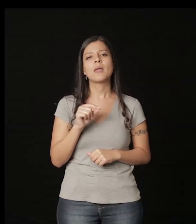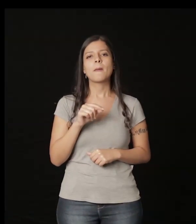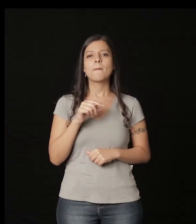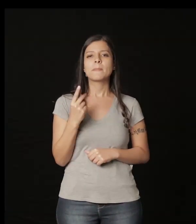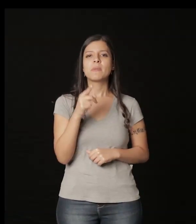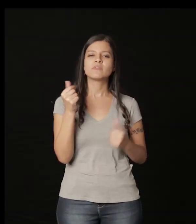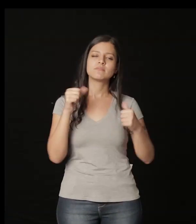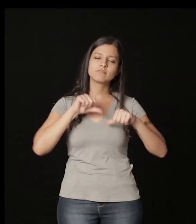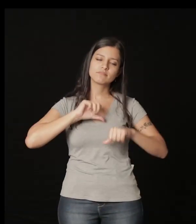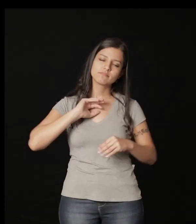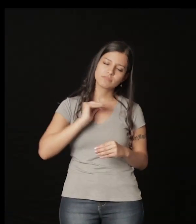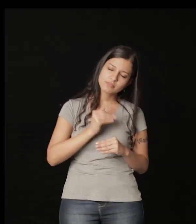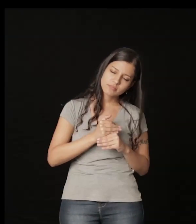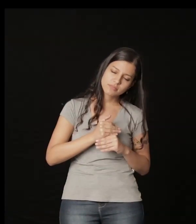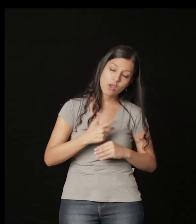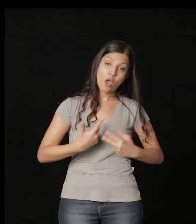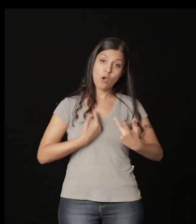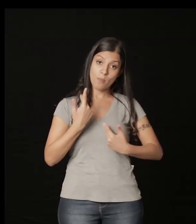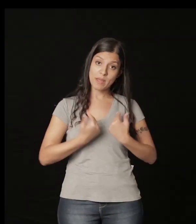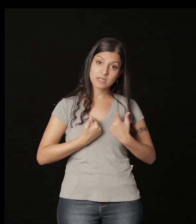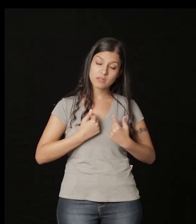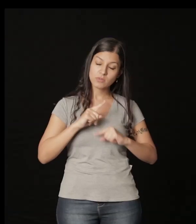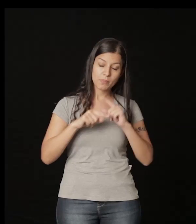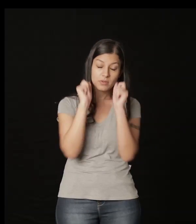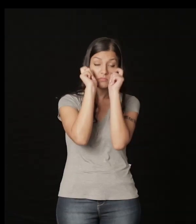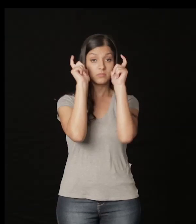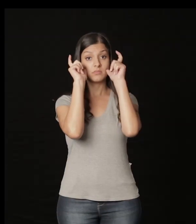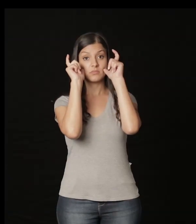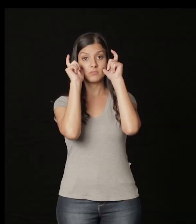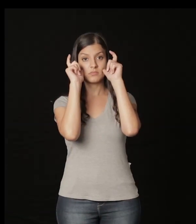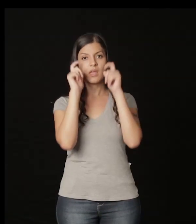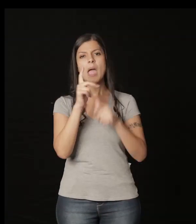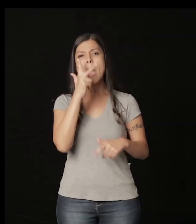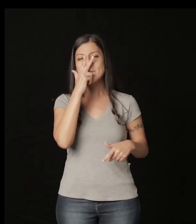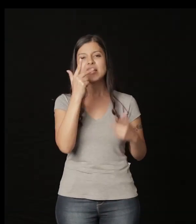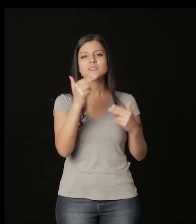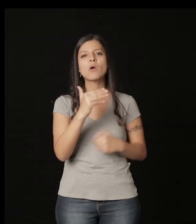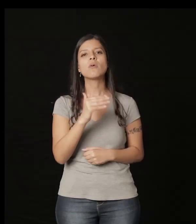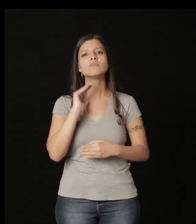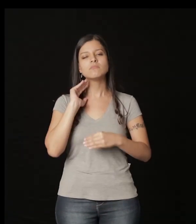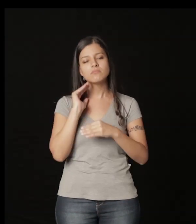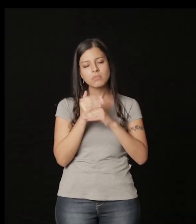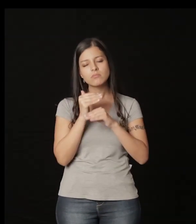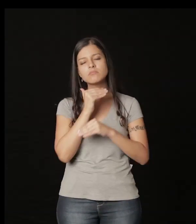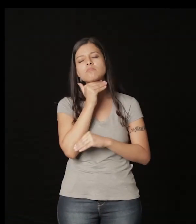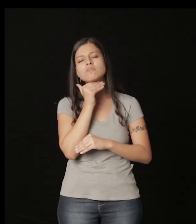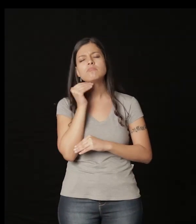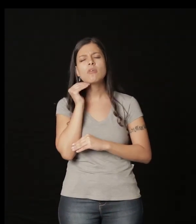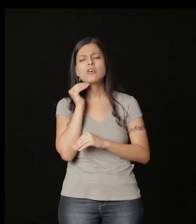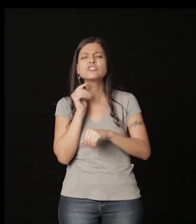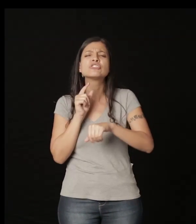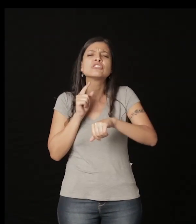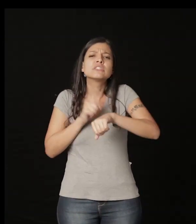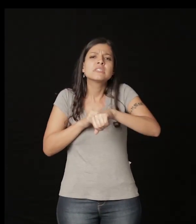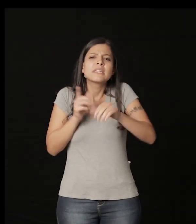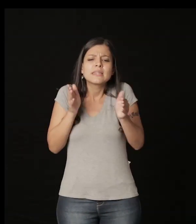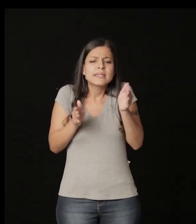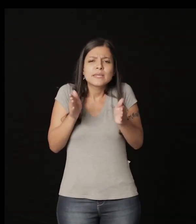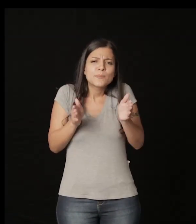you, and then they wake you up again, right? It's kind of a small death, a temporary death in a way.